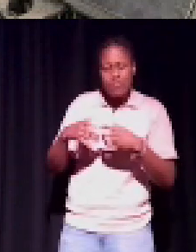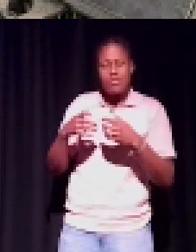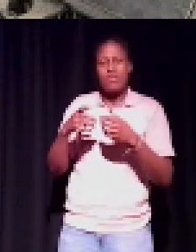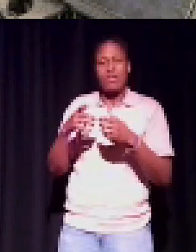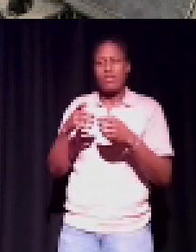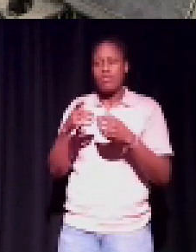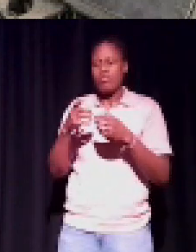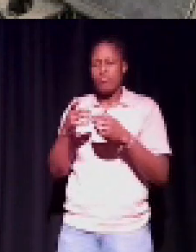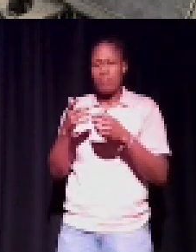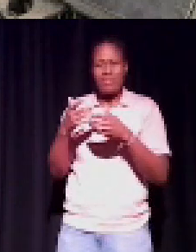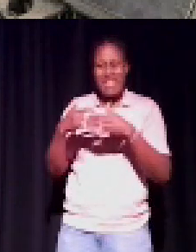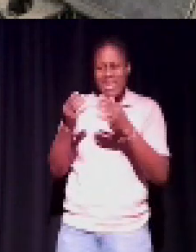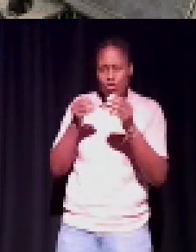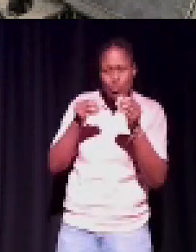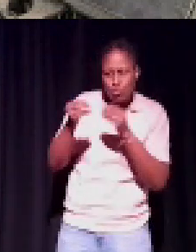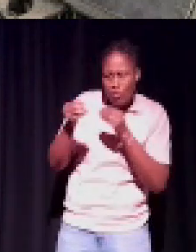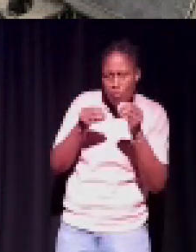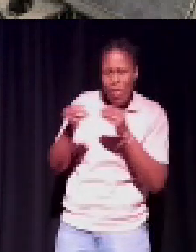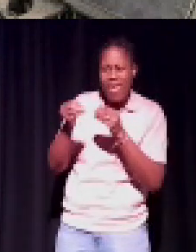could.